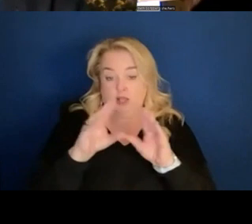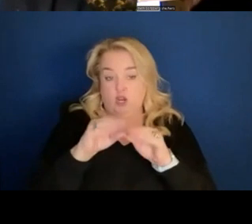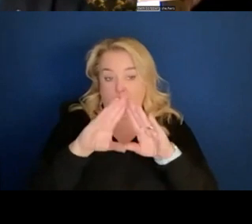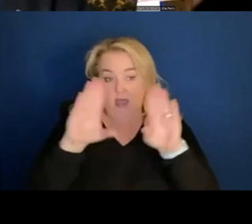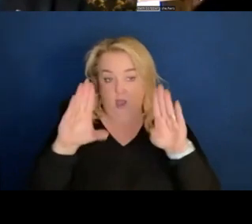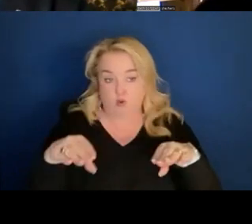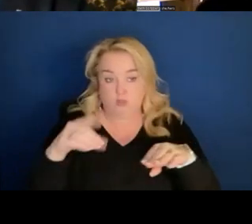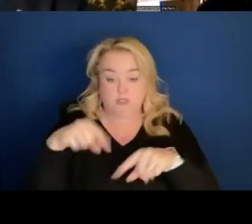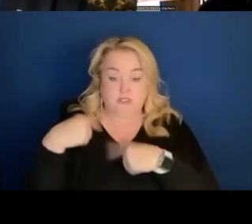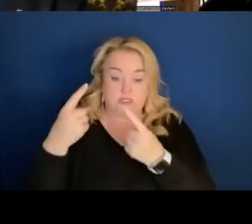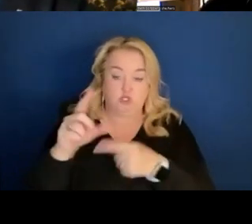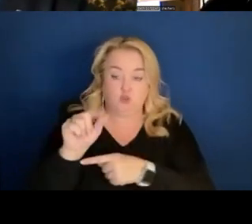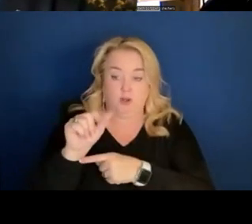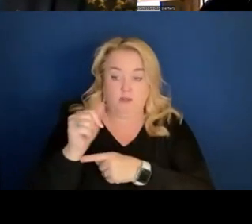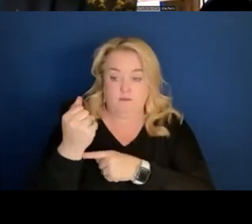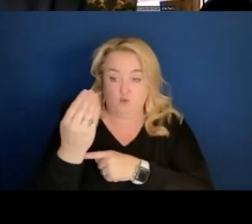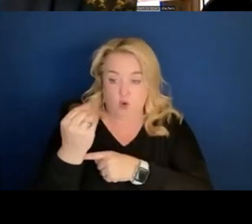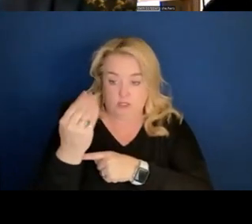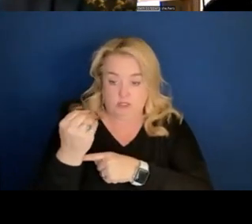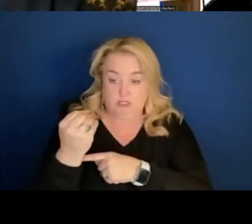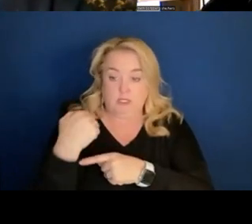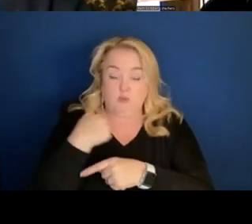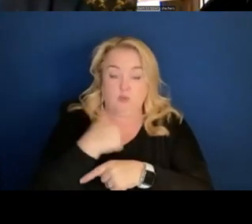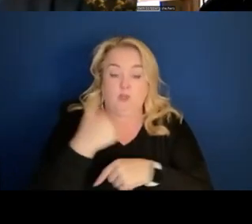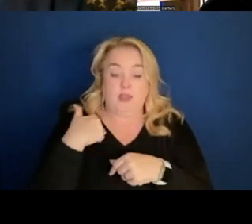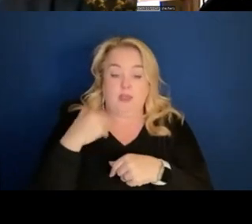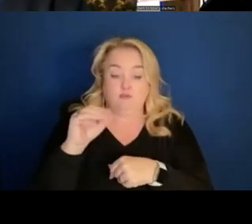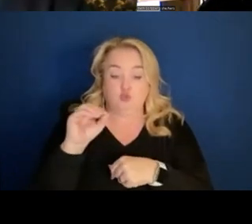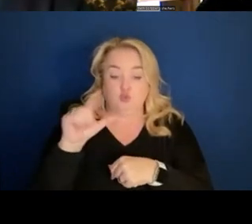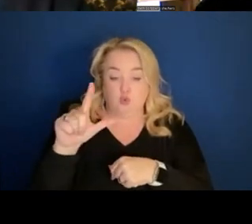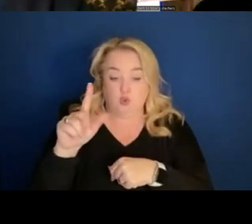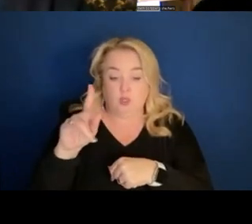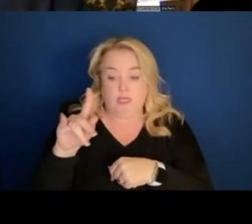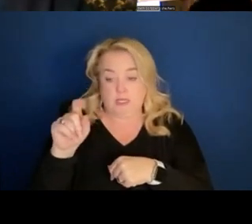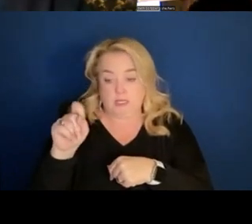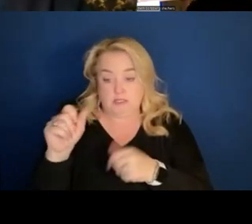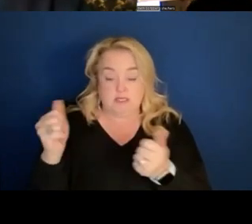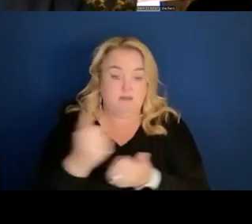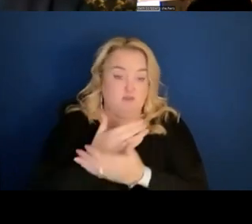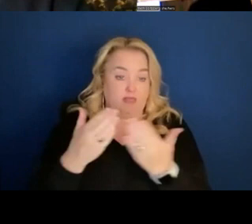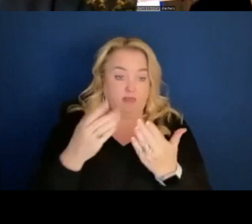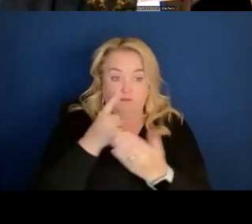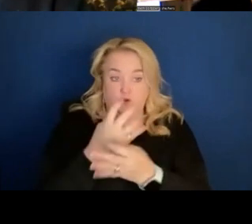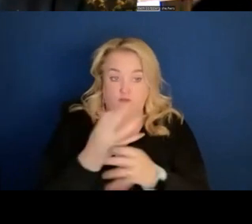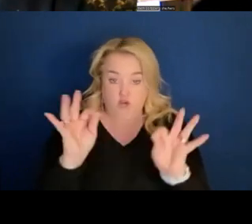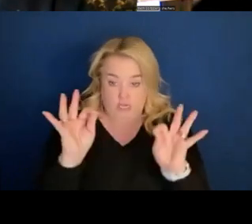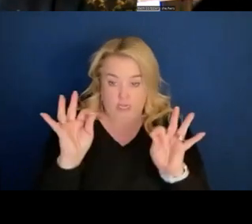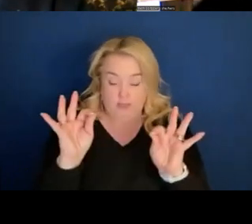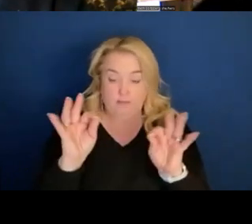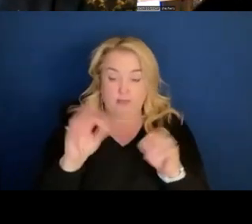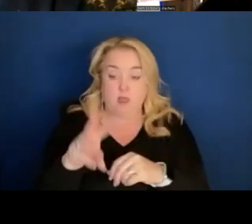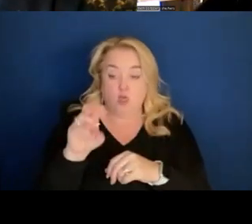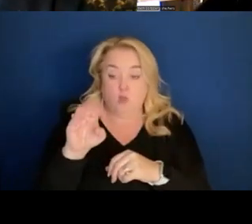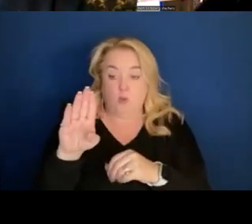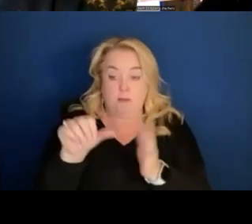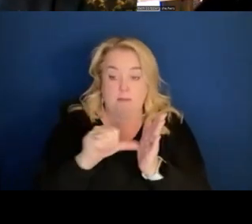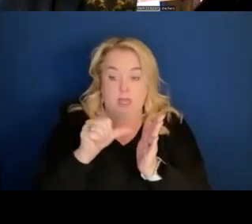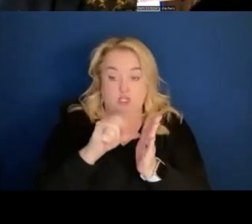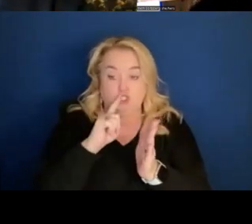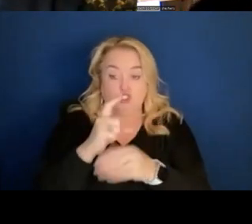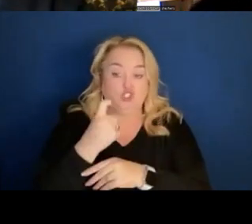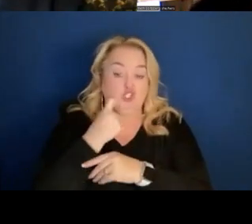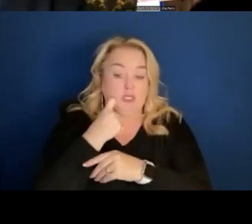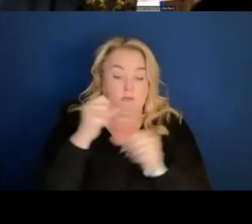2014. We have toolkits, lots of resources, all for free. And the webpage there was just